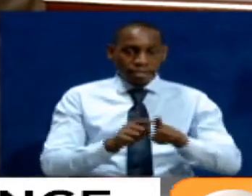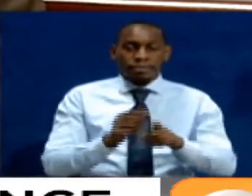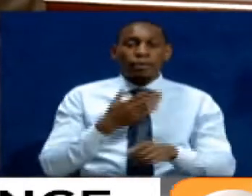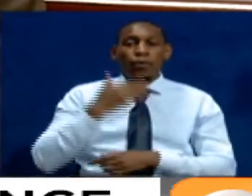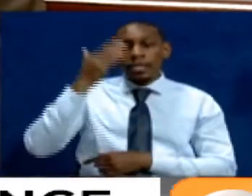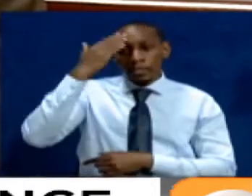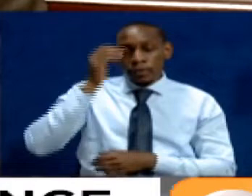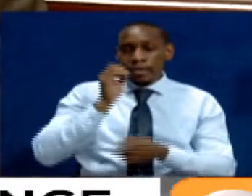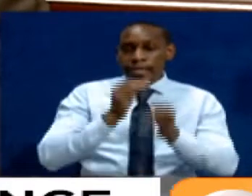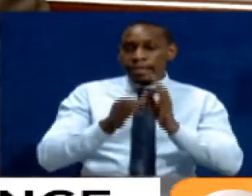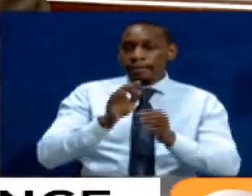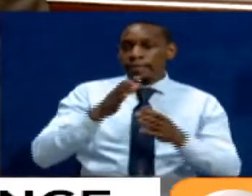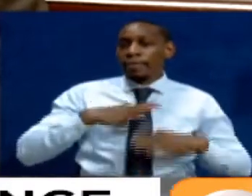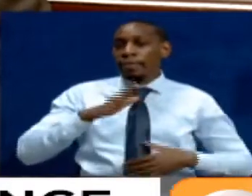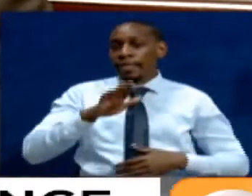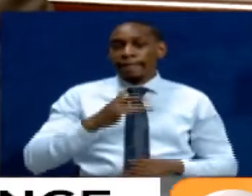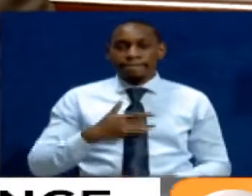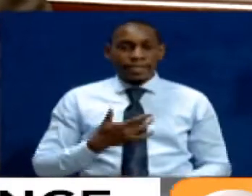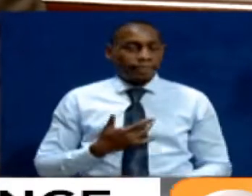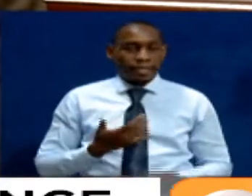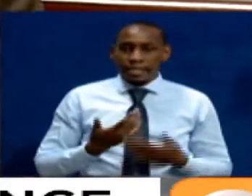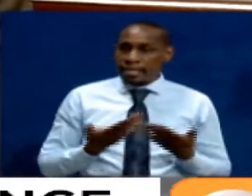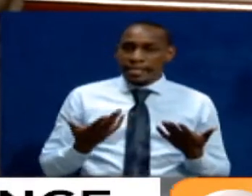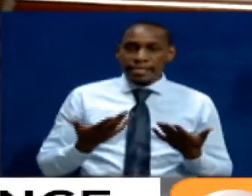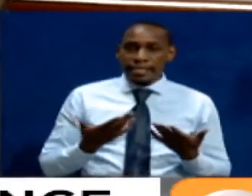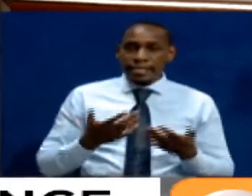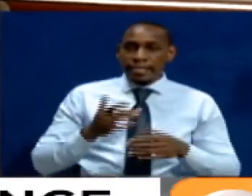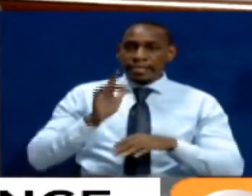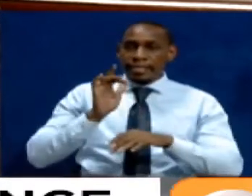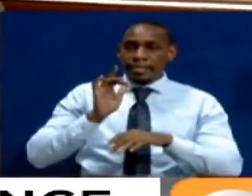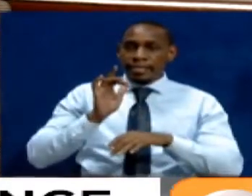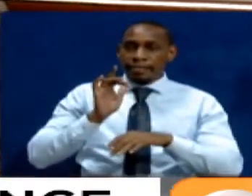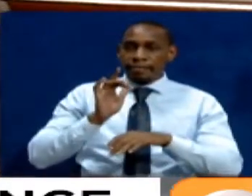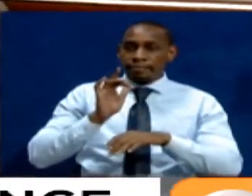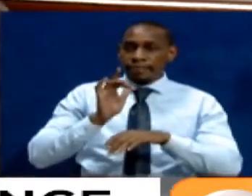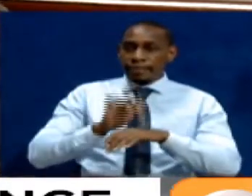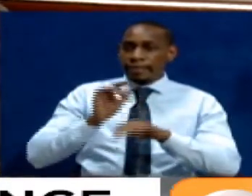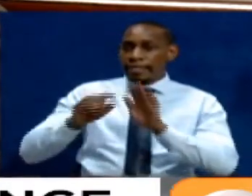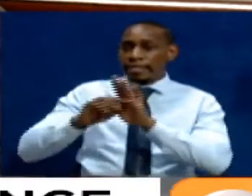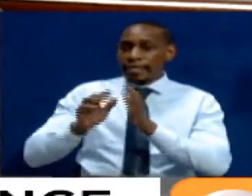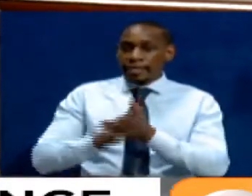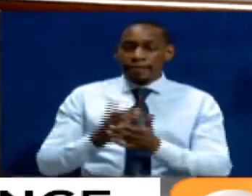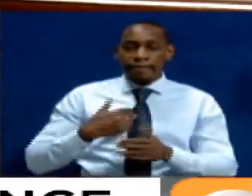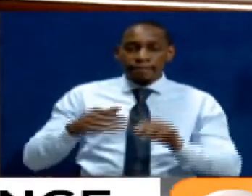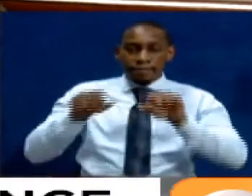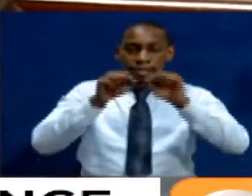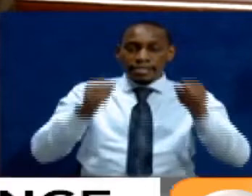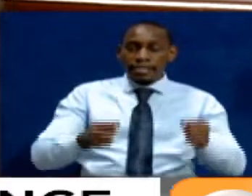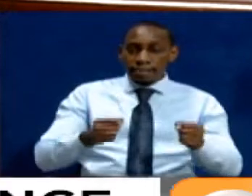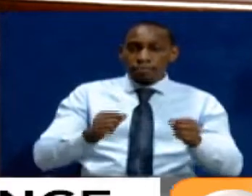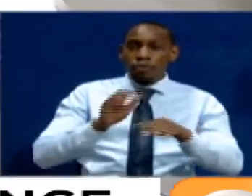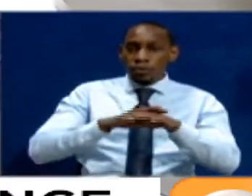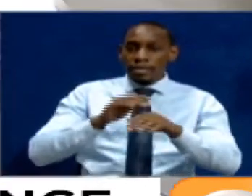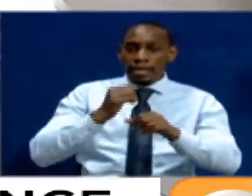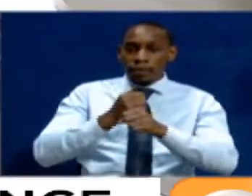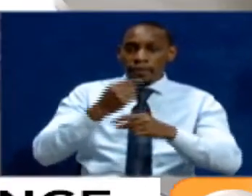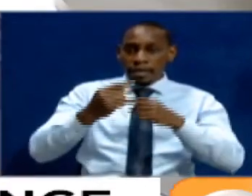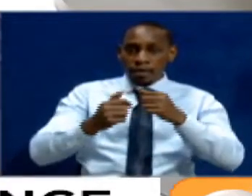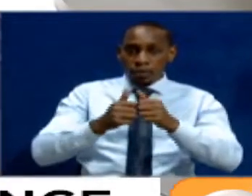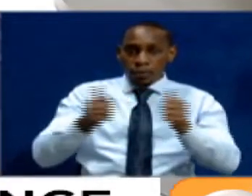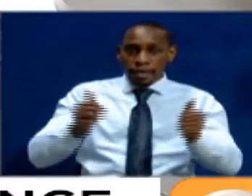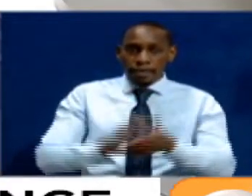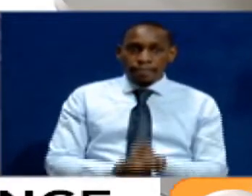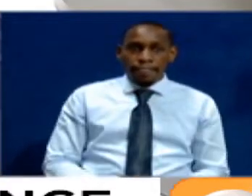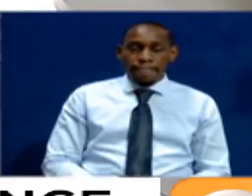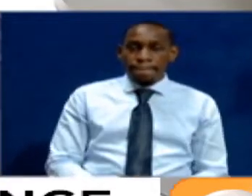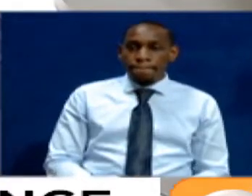seek to know if they ever experience any side effect. So we have a very robust system and it's already in play. All right, Dr.